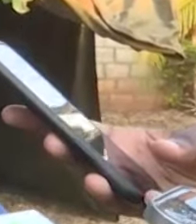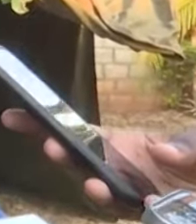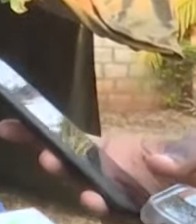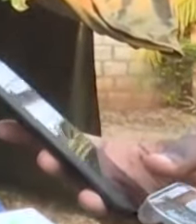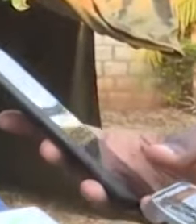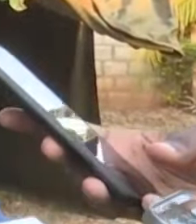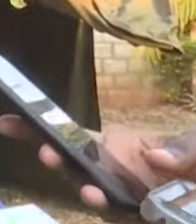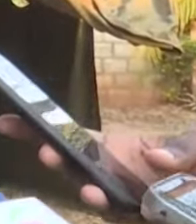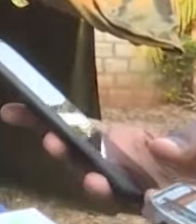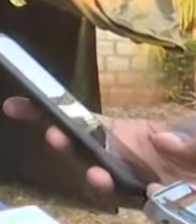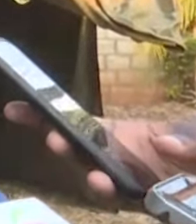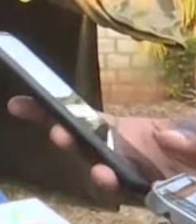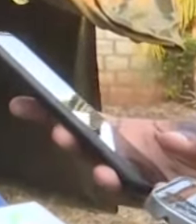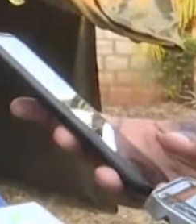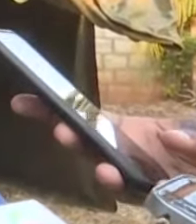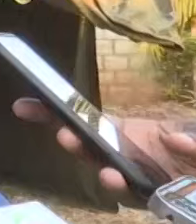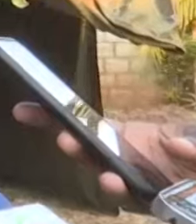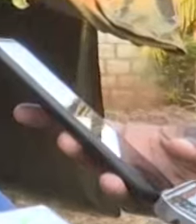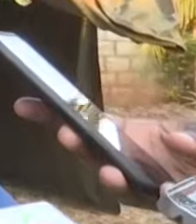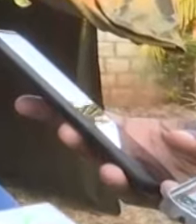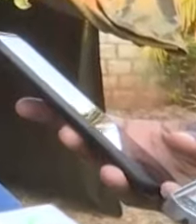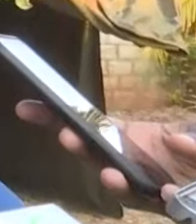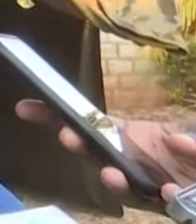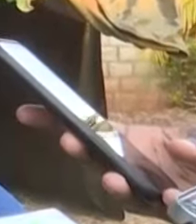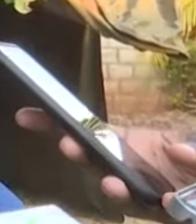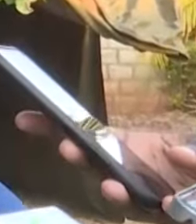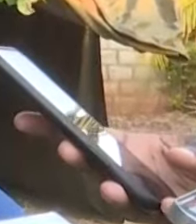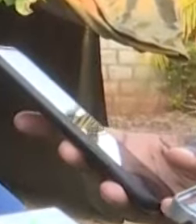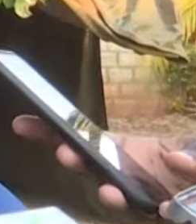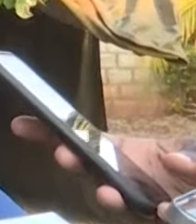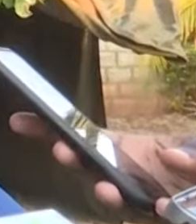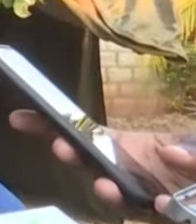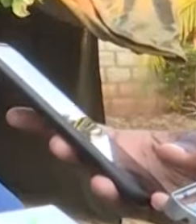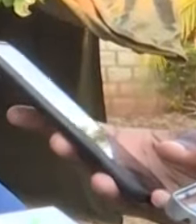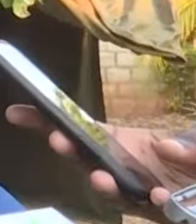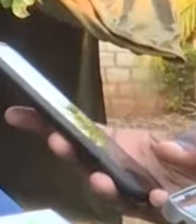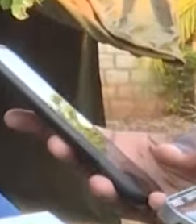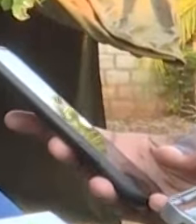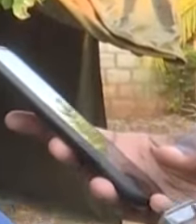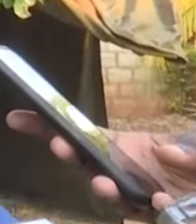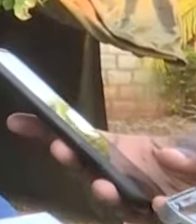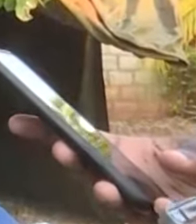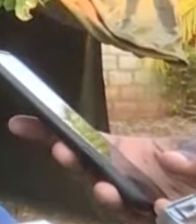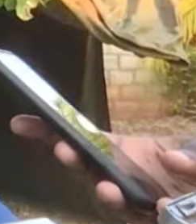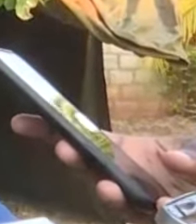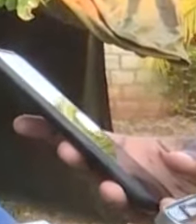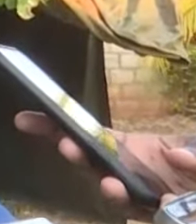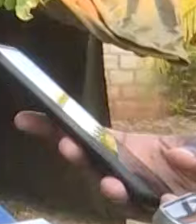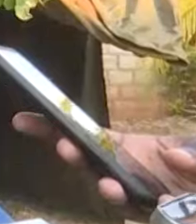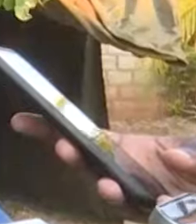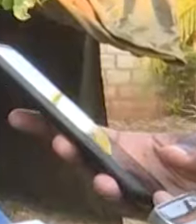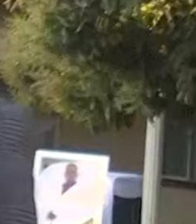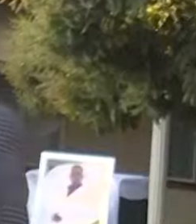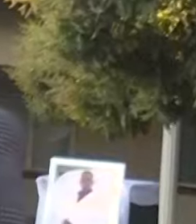brought healing in families and in people's lives. And he was young, but touched so